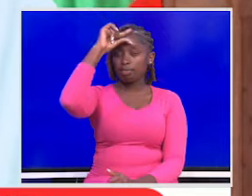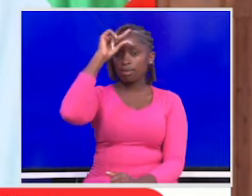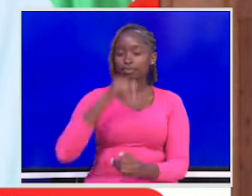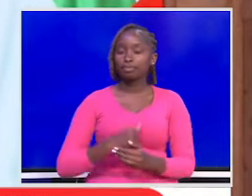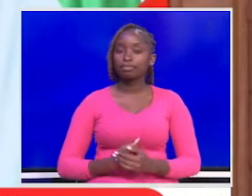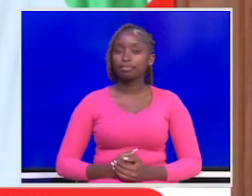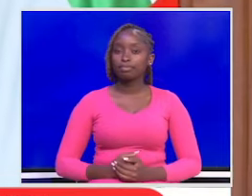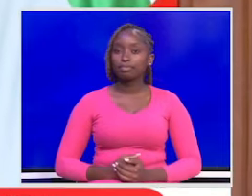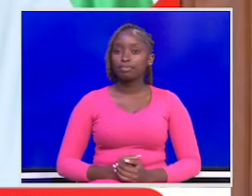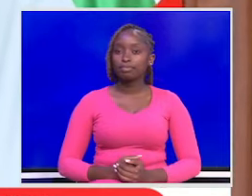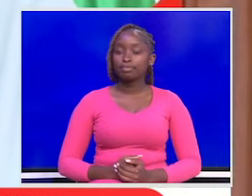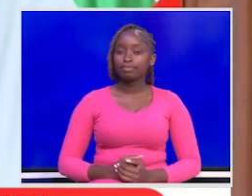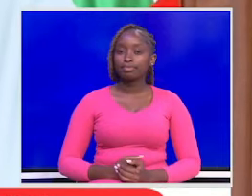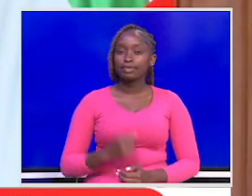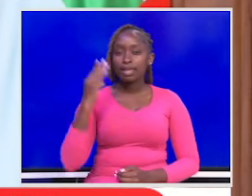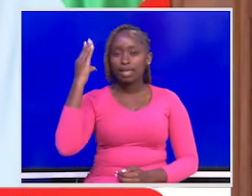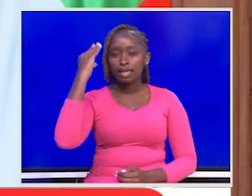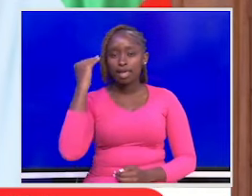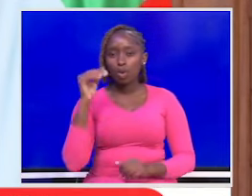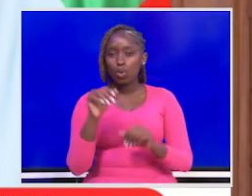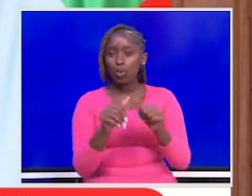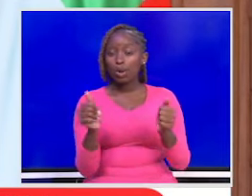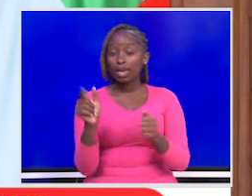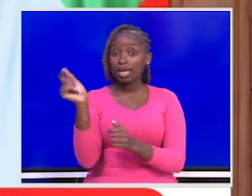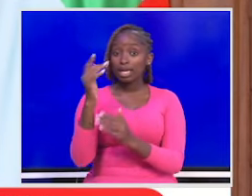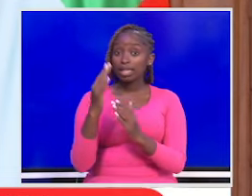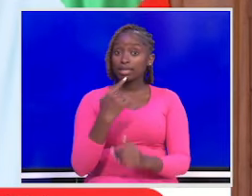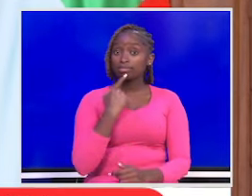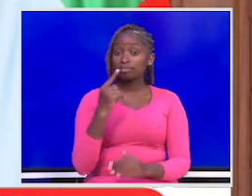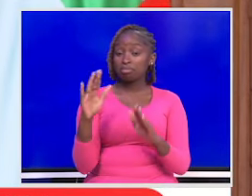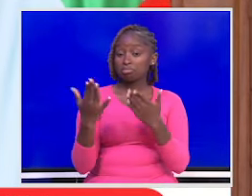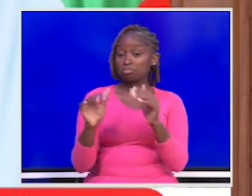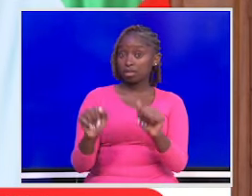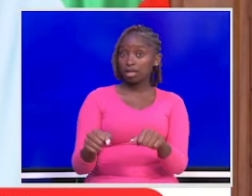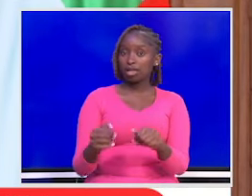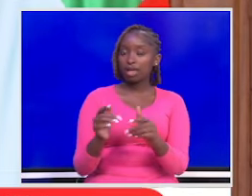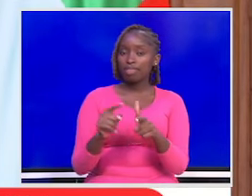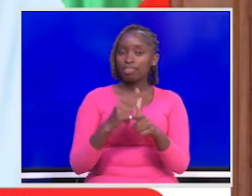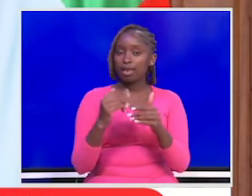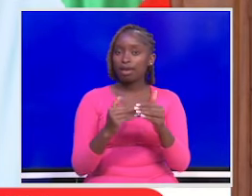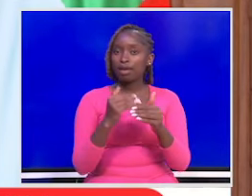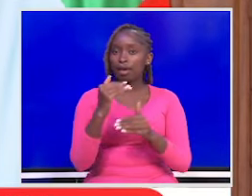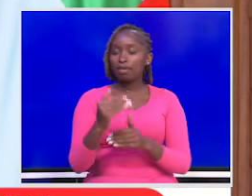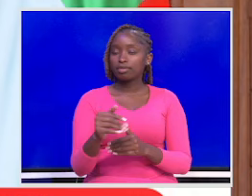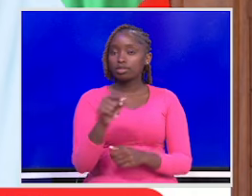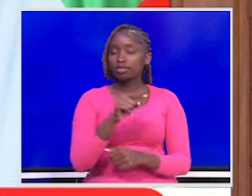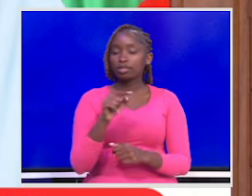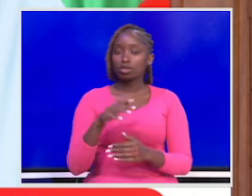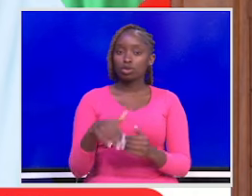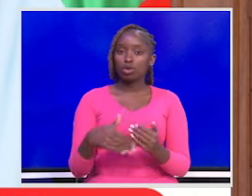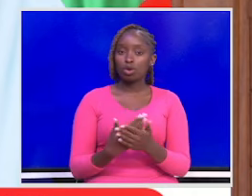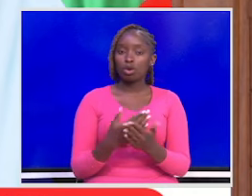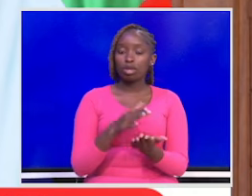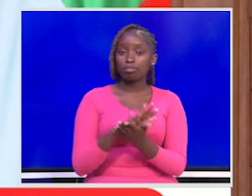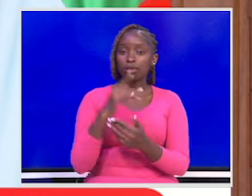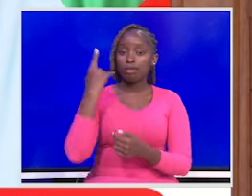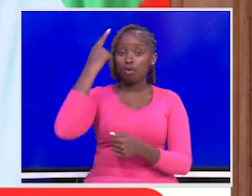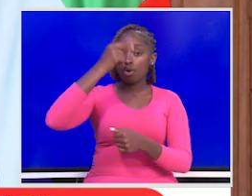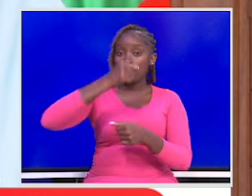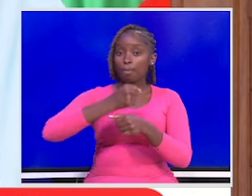keenly to what the people of Kenya have said, and after a holistic appraisal of the